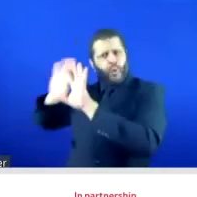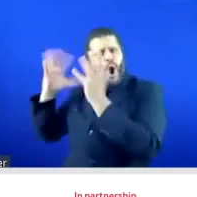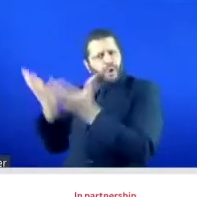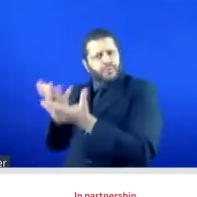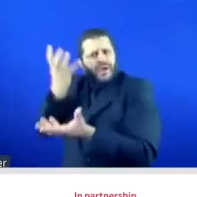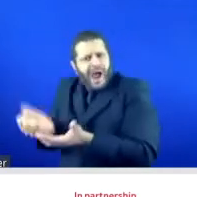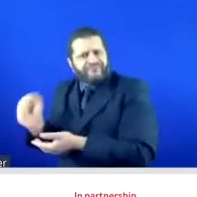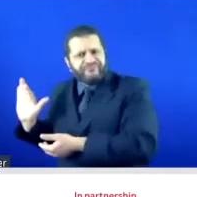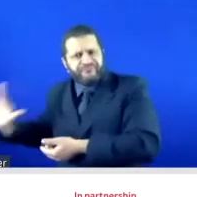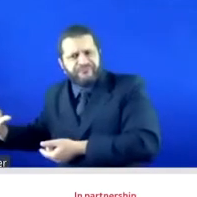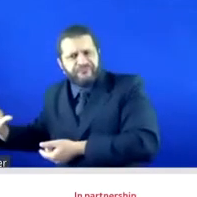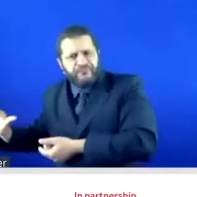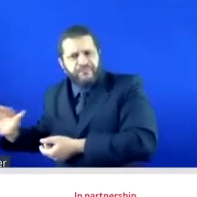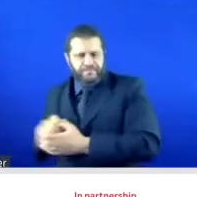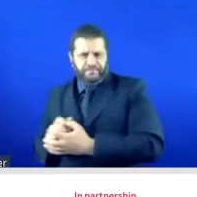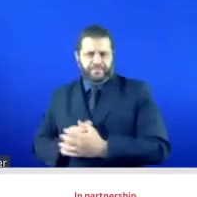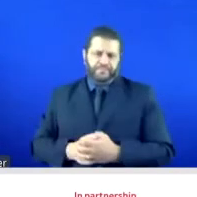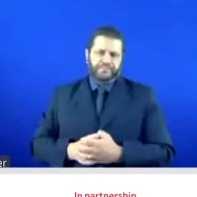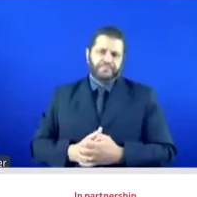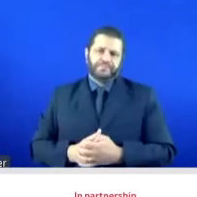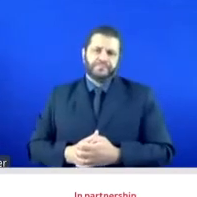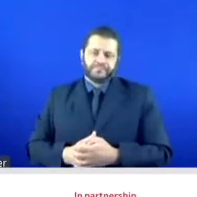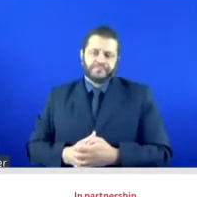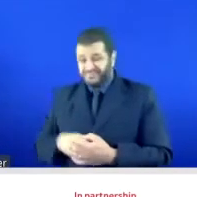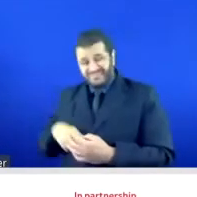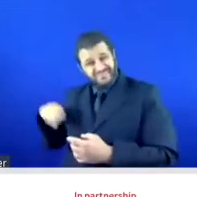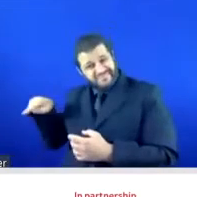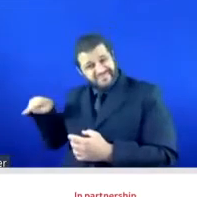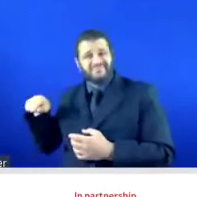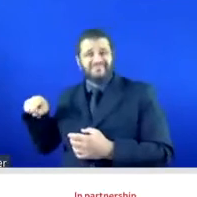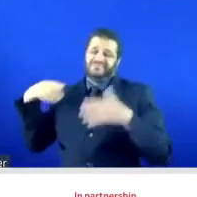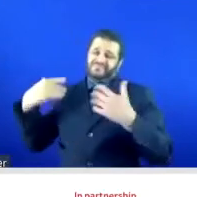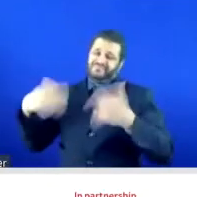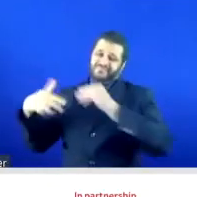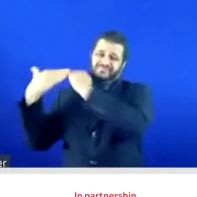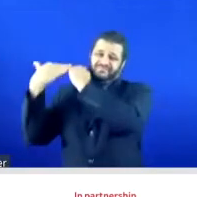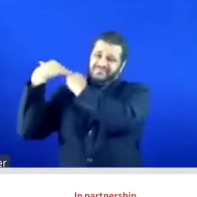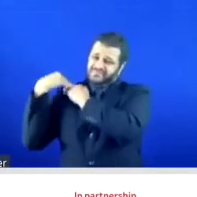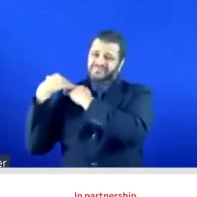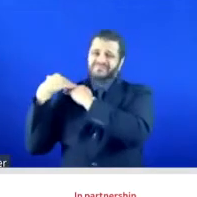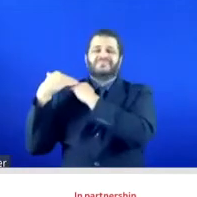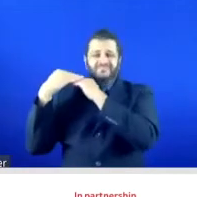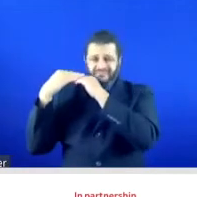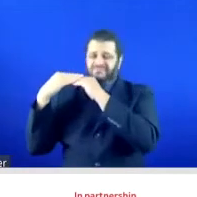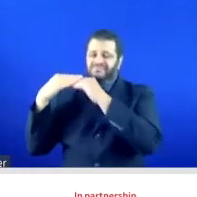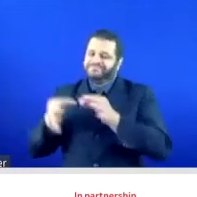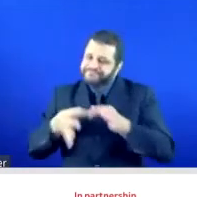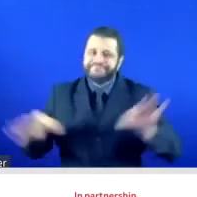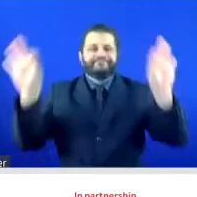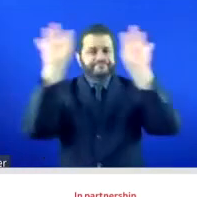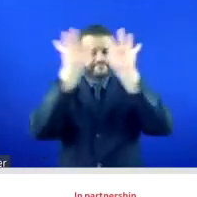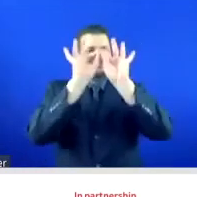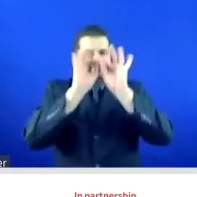more. Young people are demanding transparency. We want you to say the truth, you know, give the right data. Don't